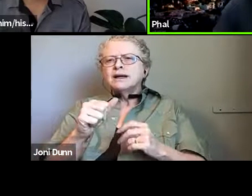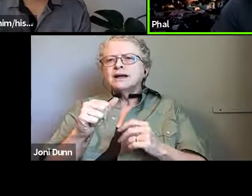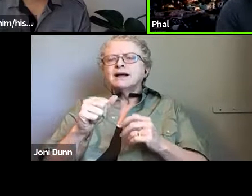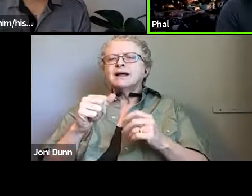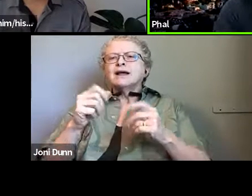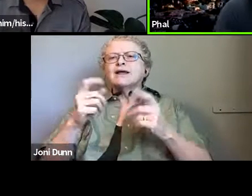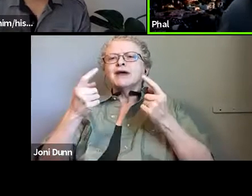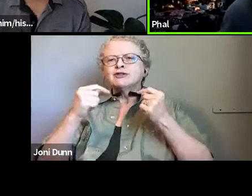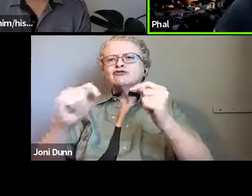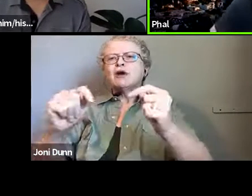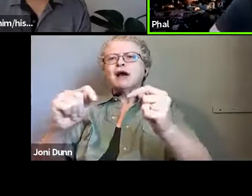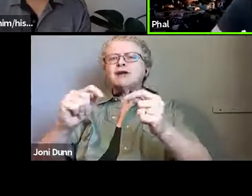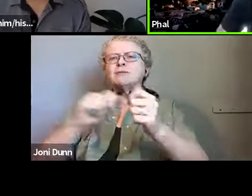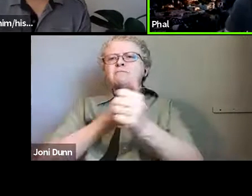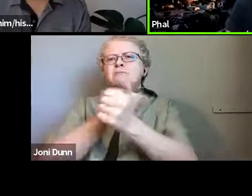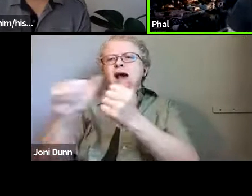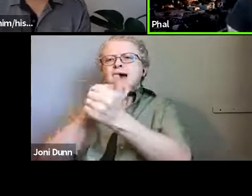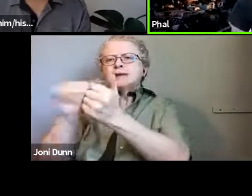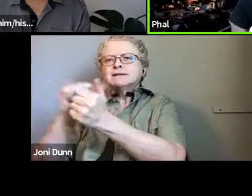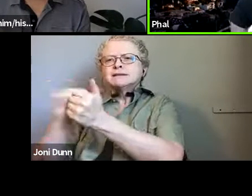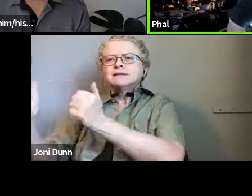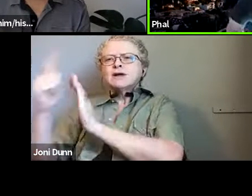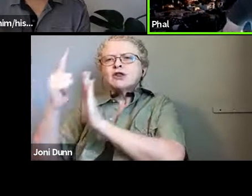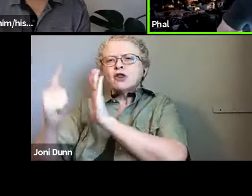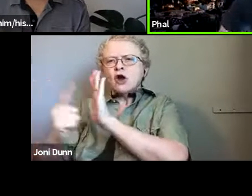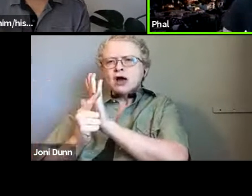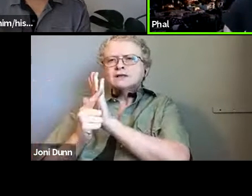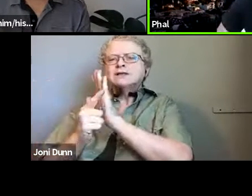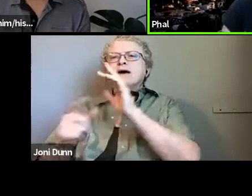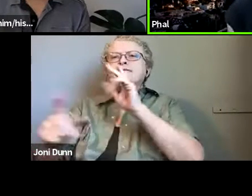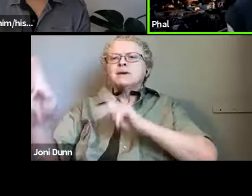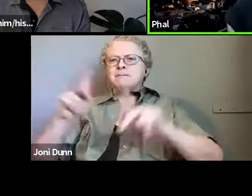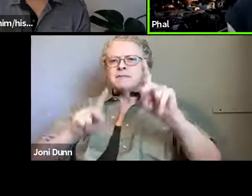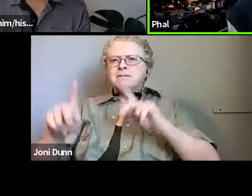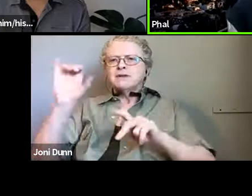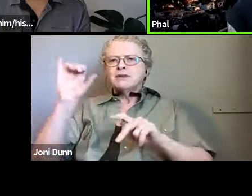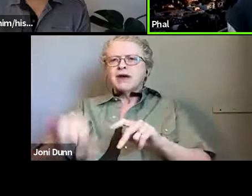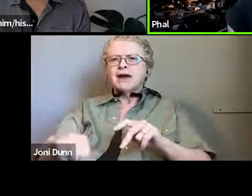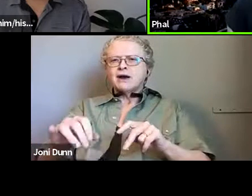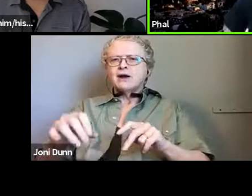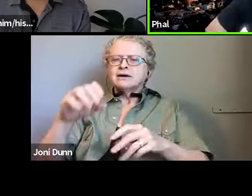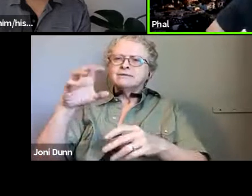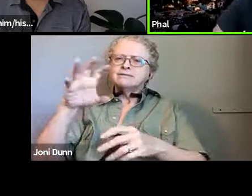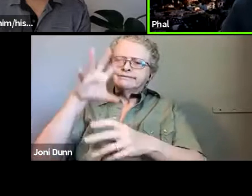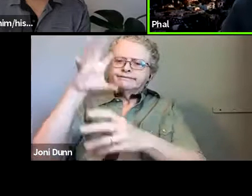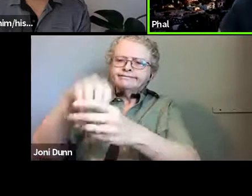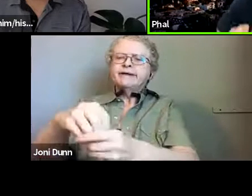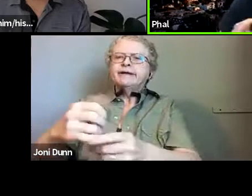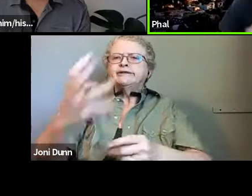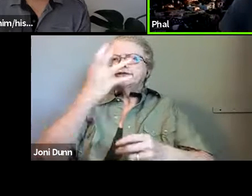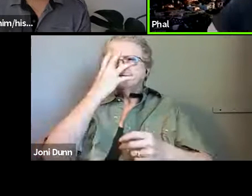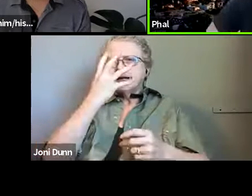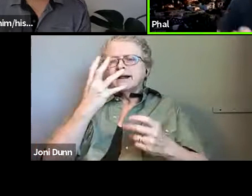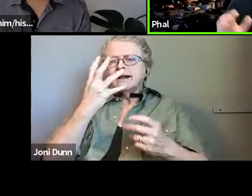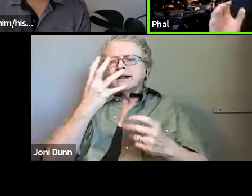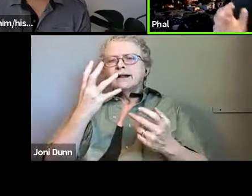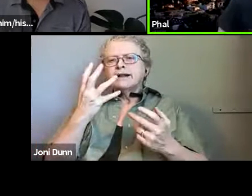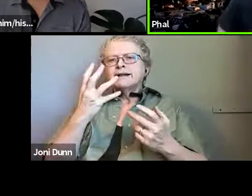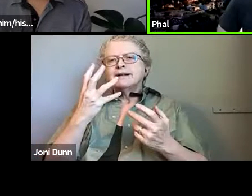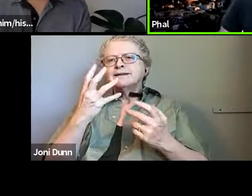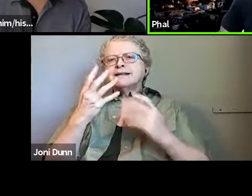longer. They try to take all the resources. They try to take all the money. That's what they do. And so my engagement at, whether it's